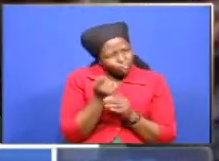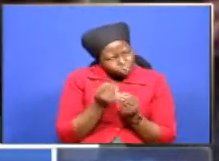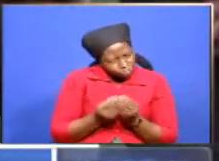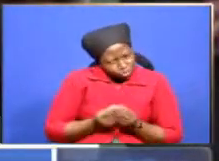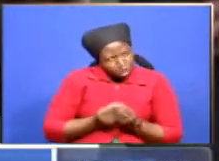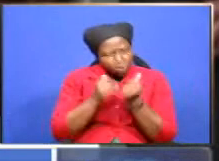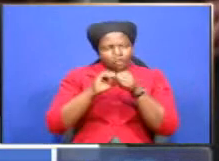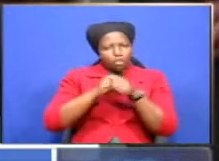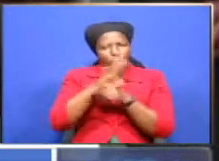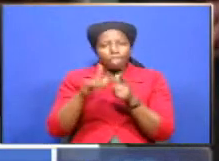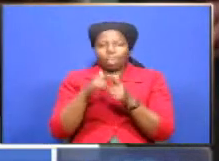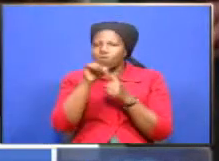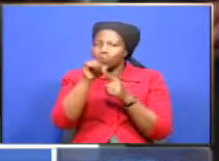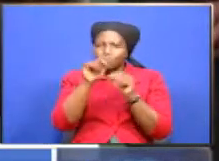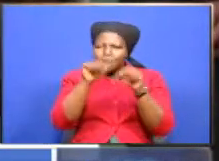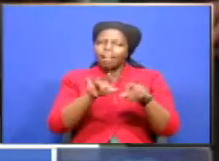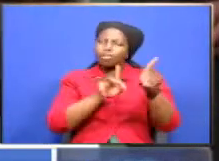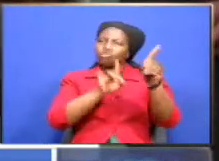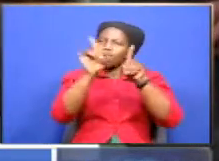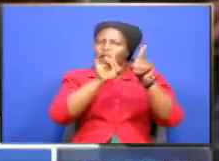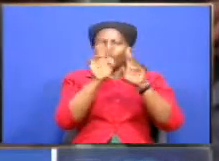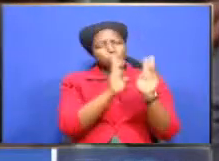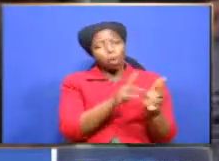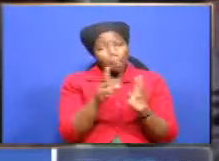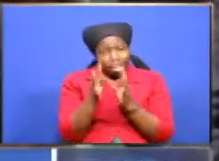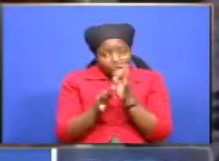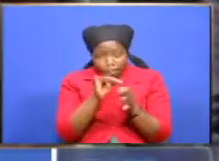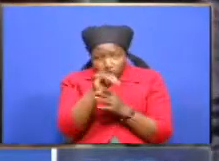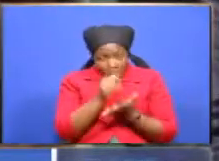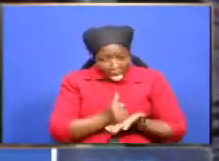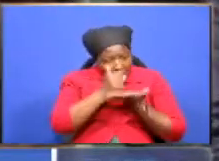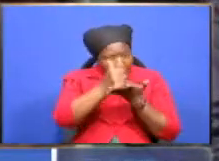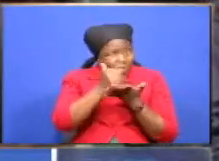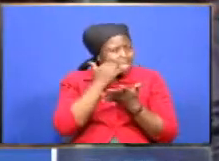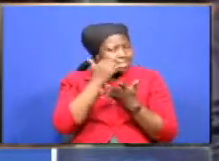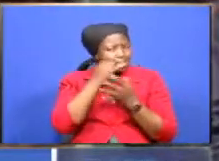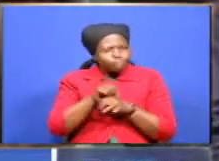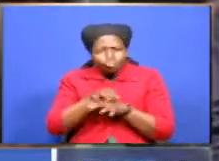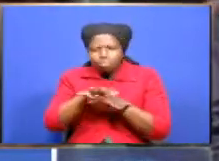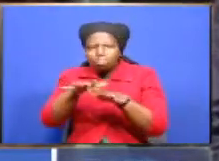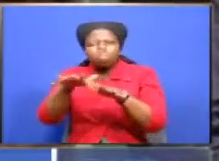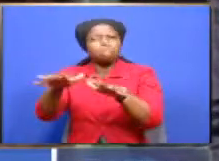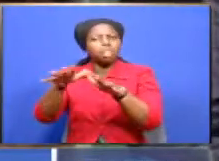kawaida. Ukisaidia kueneza ugonjwa,